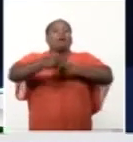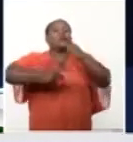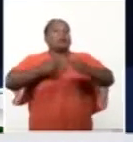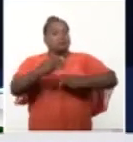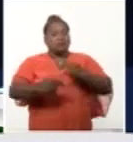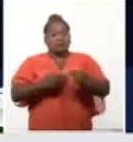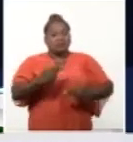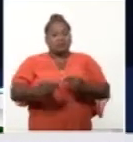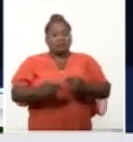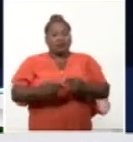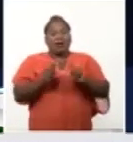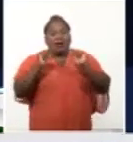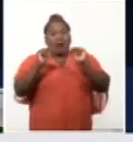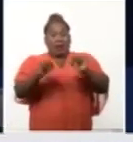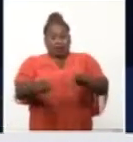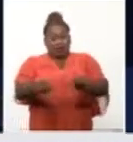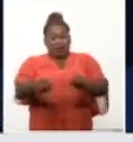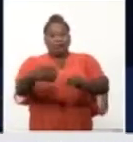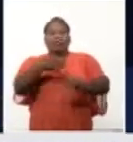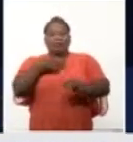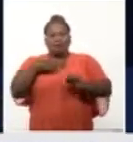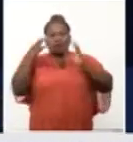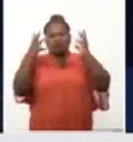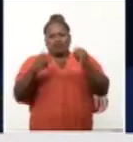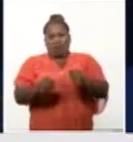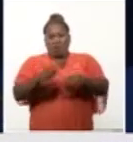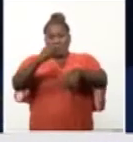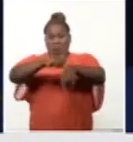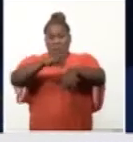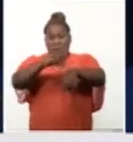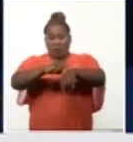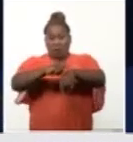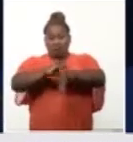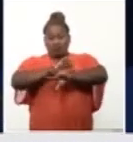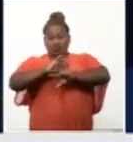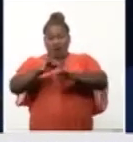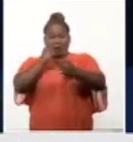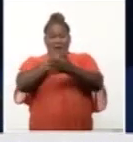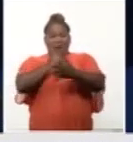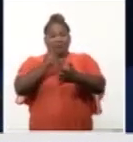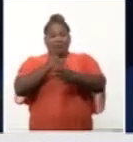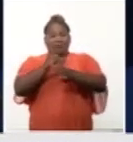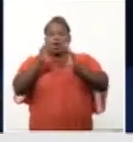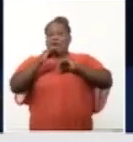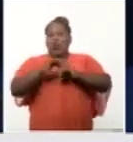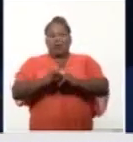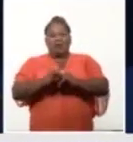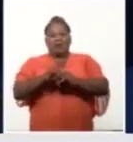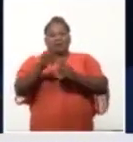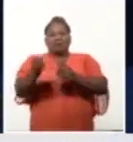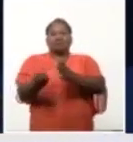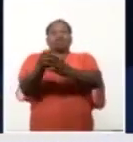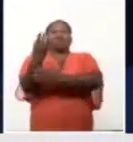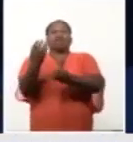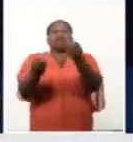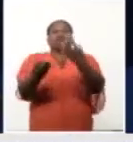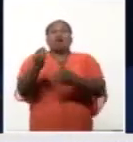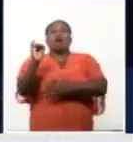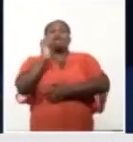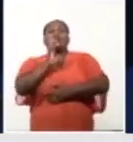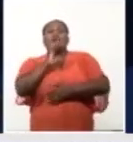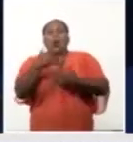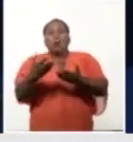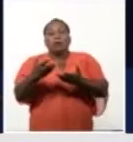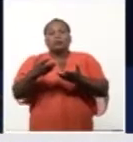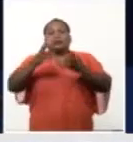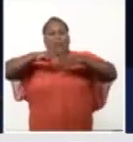of people flows or because of activities they perform, and so forth. And this is where we are detecting these